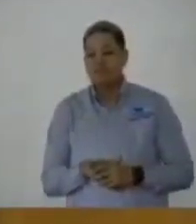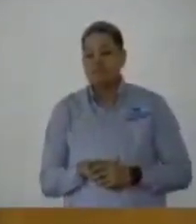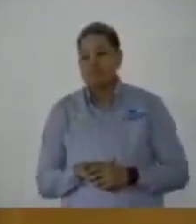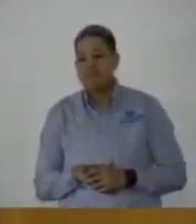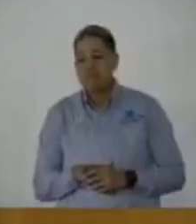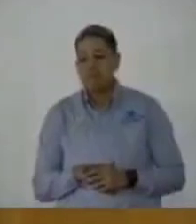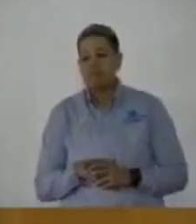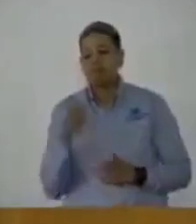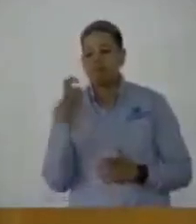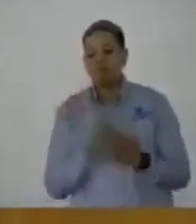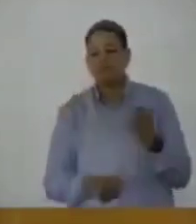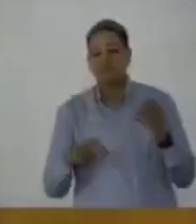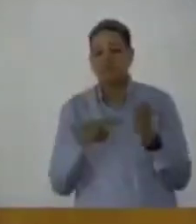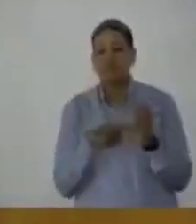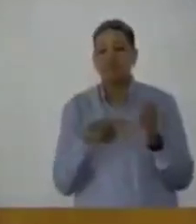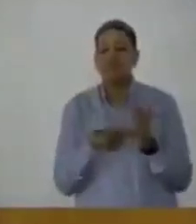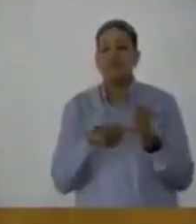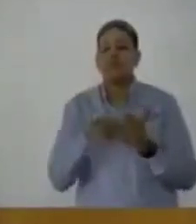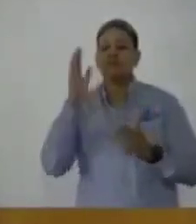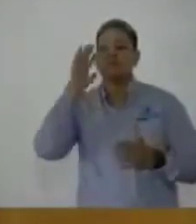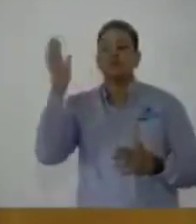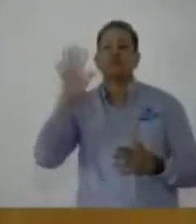the cost of the debt is going to be